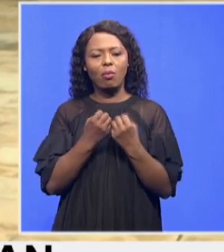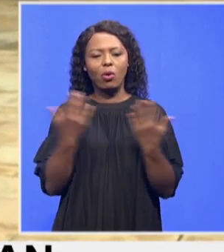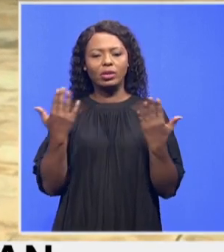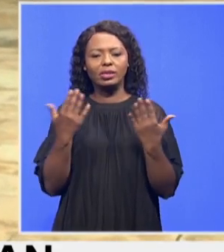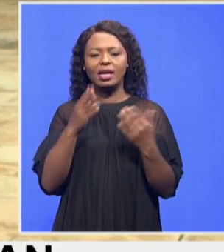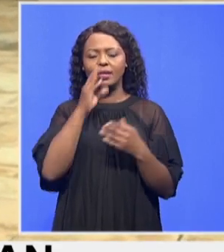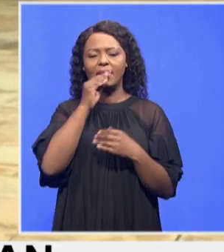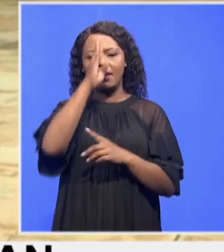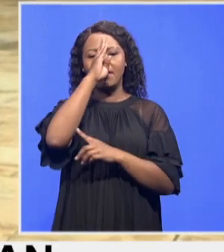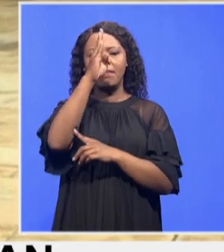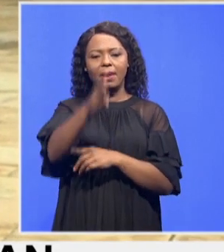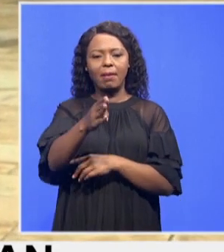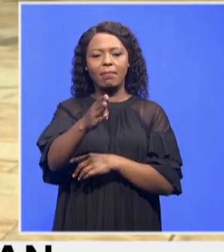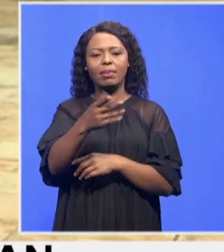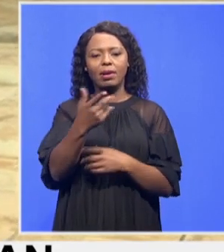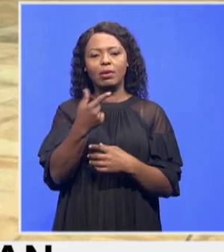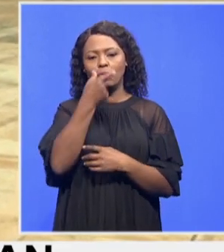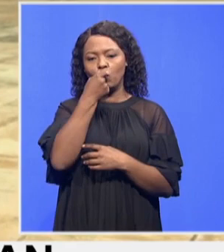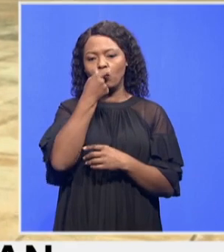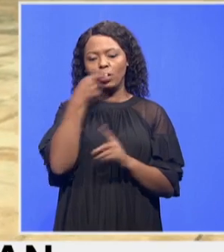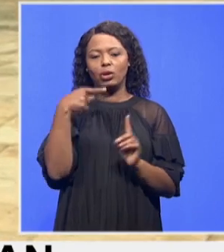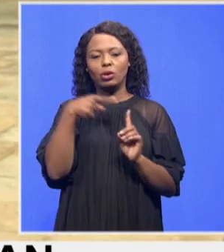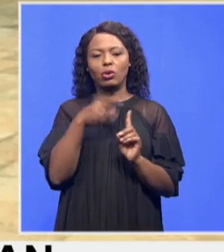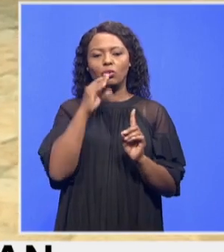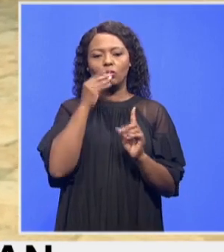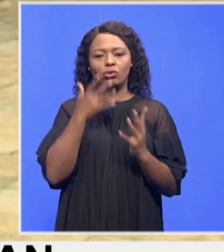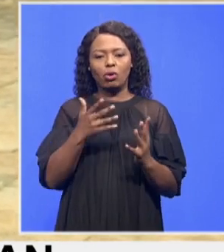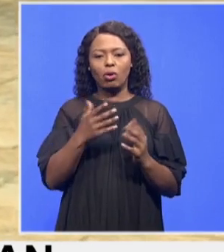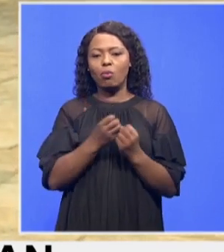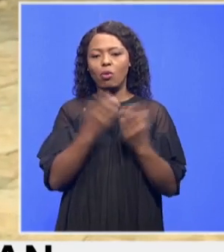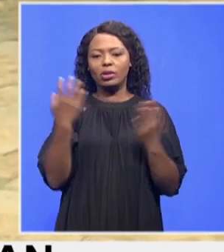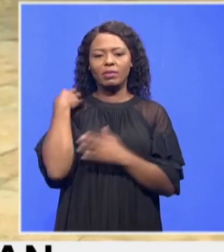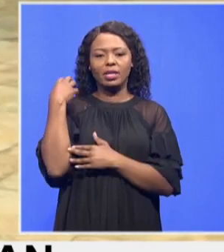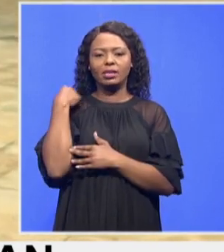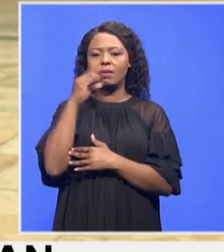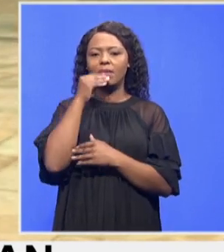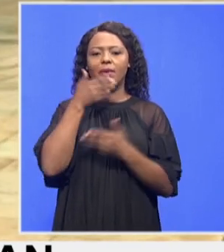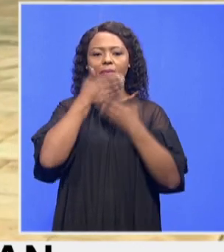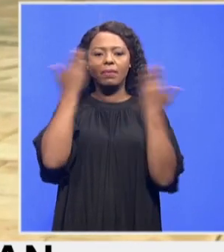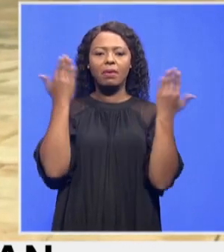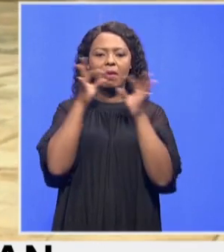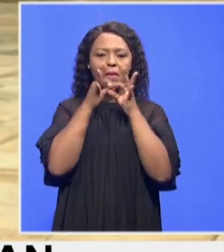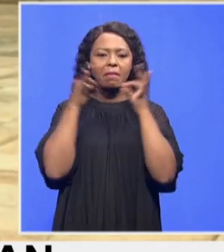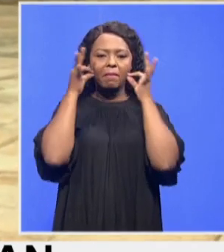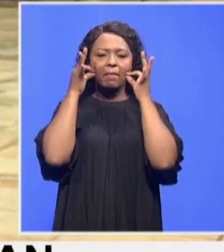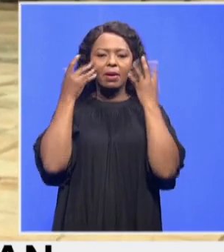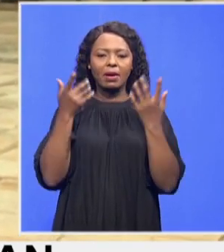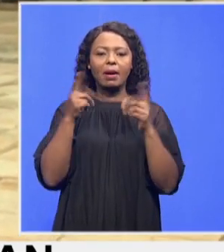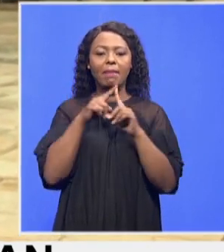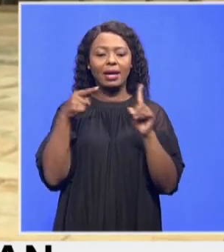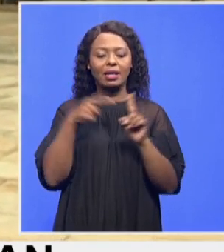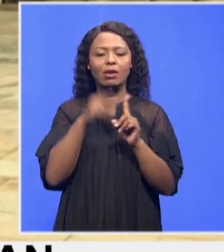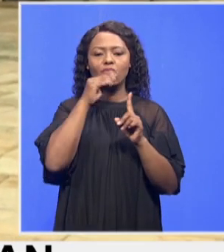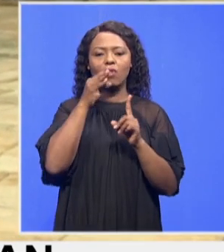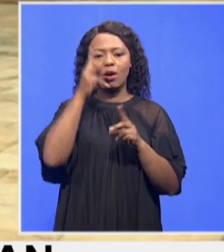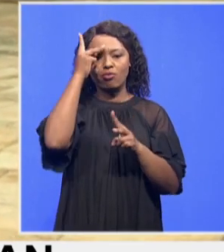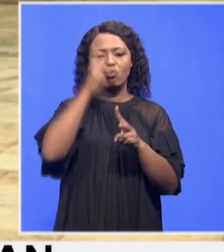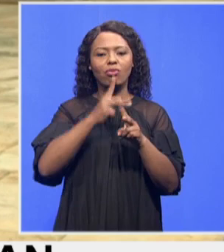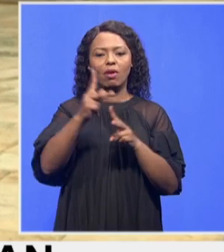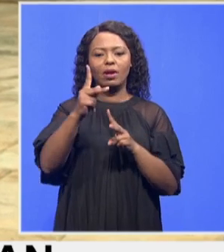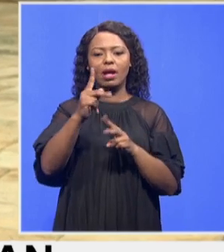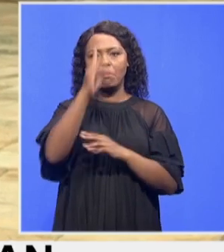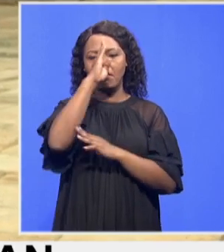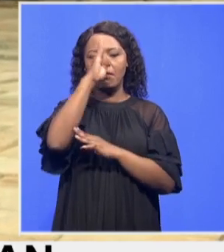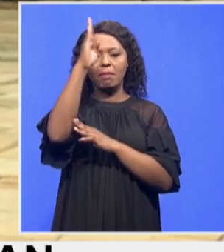and says what many politicians and many cabinet ministers would love to say, but on a diplomatic aspect cannot